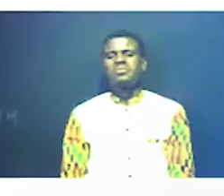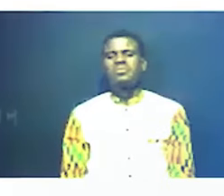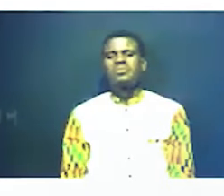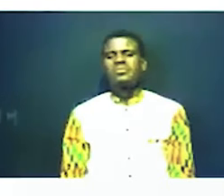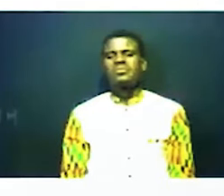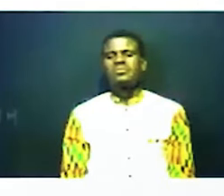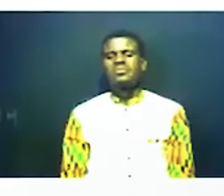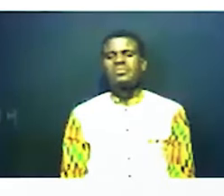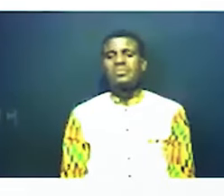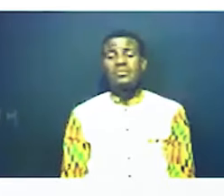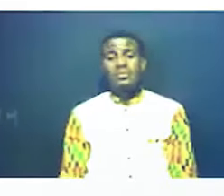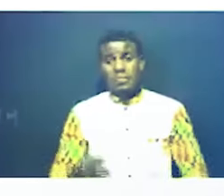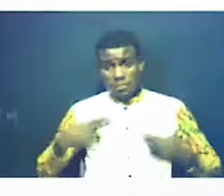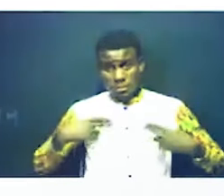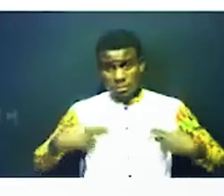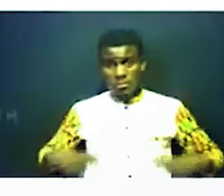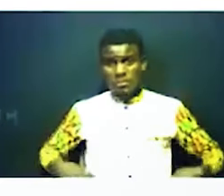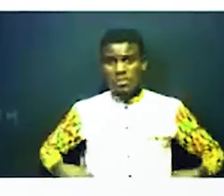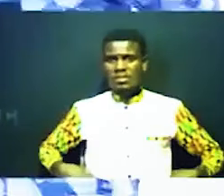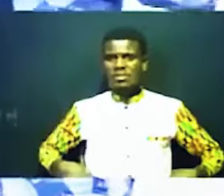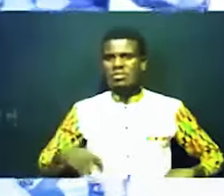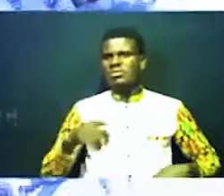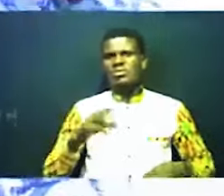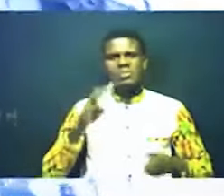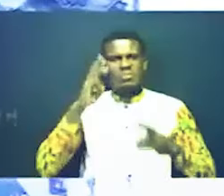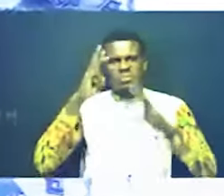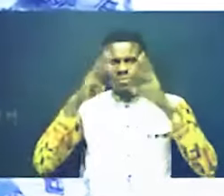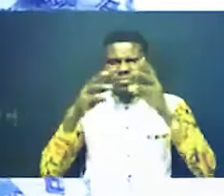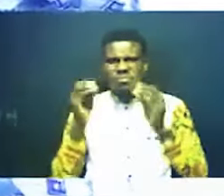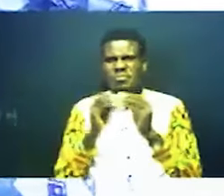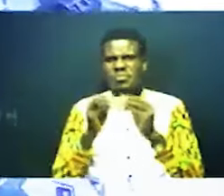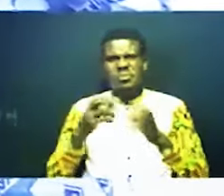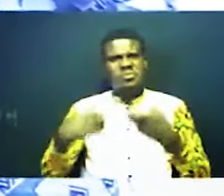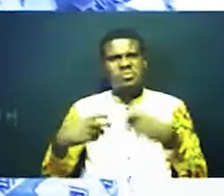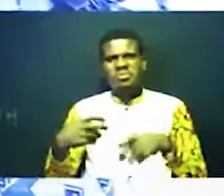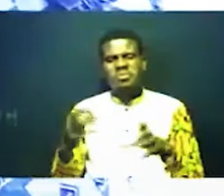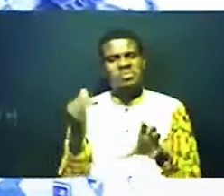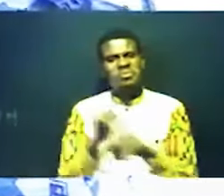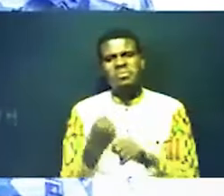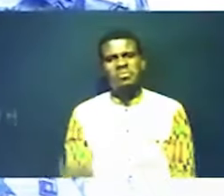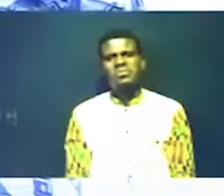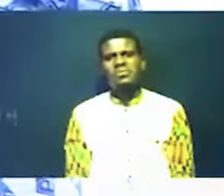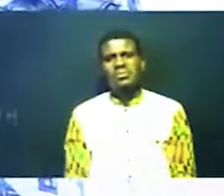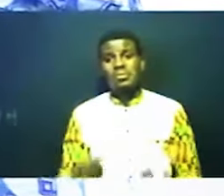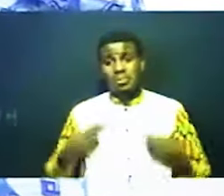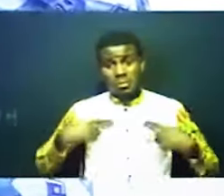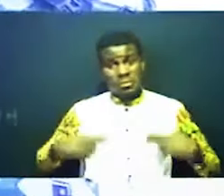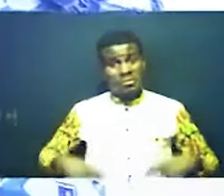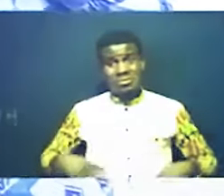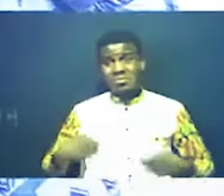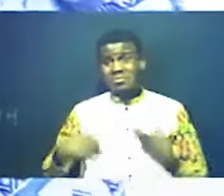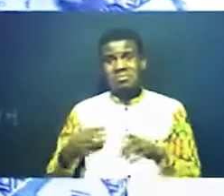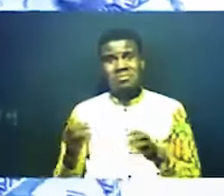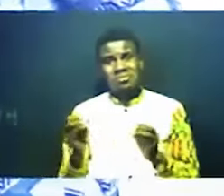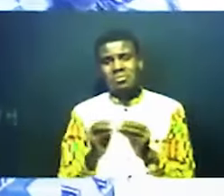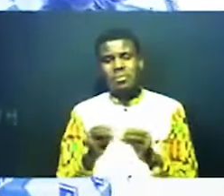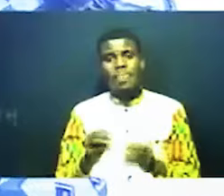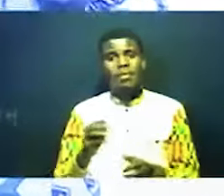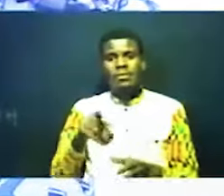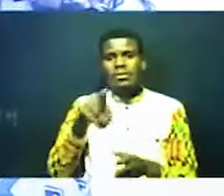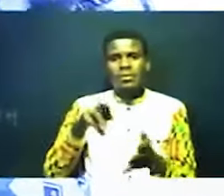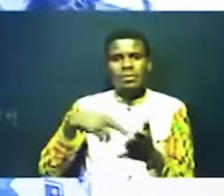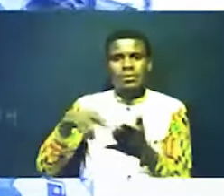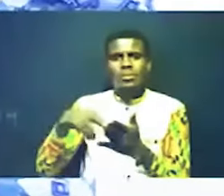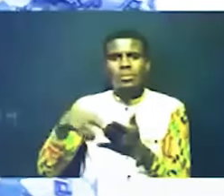complications. I read the book, and this man was blind because of